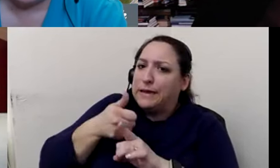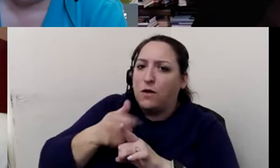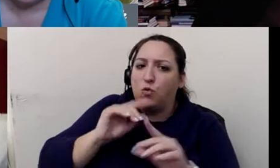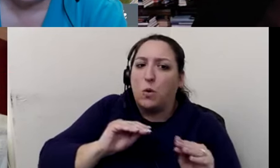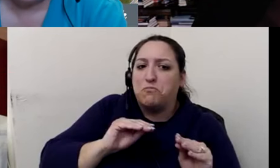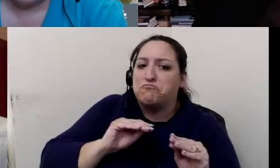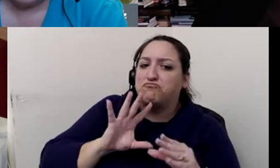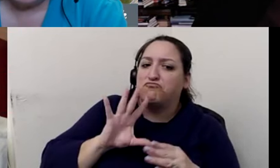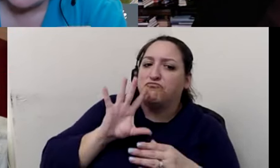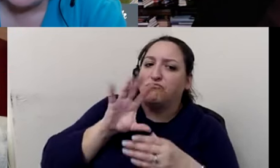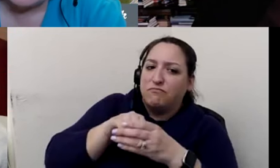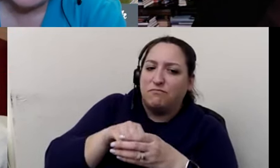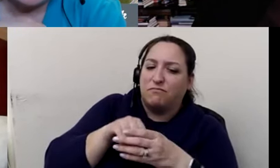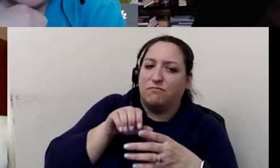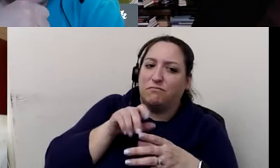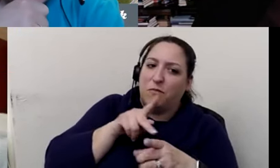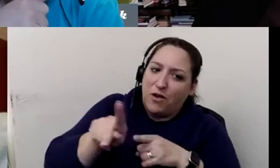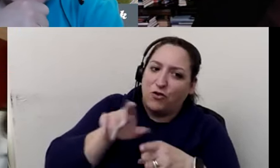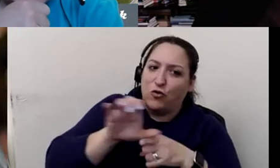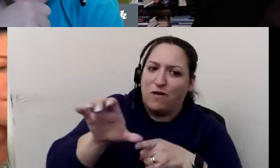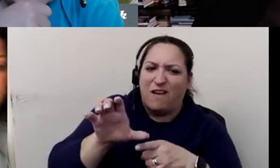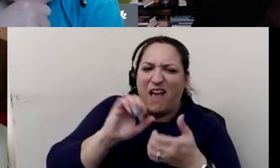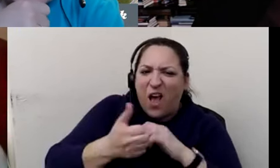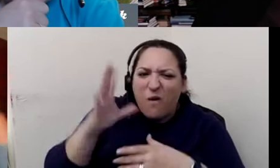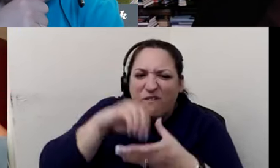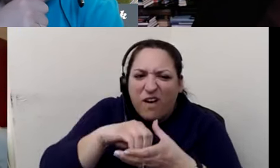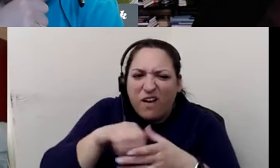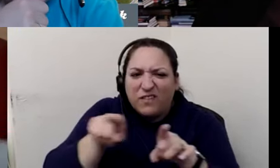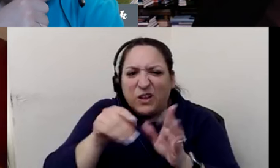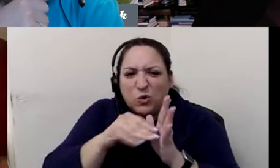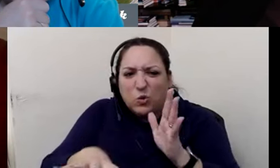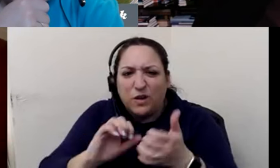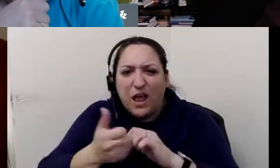into a professional career, how can they get involved as students?